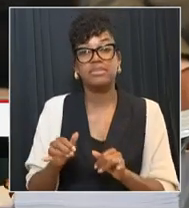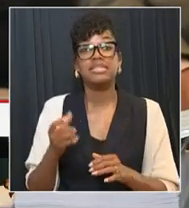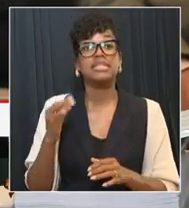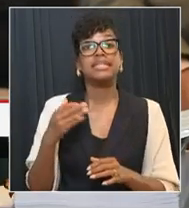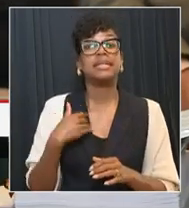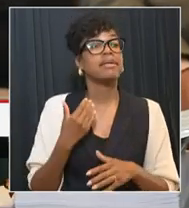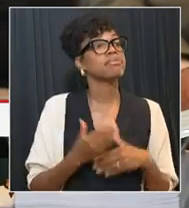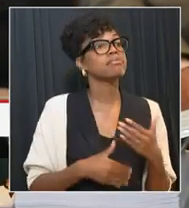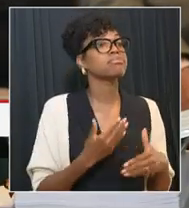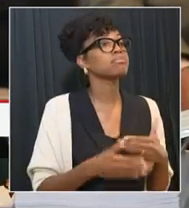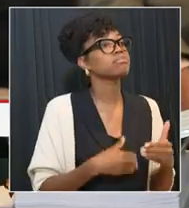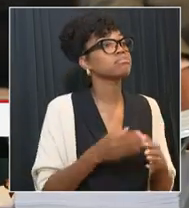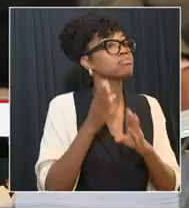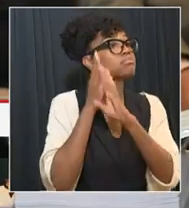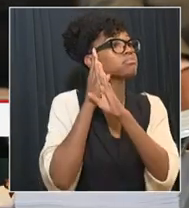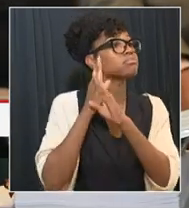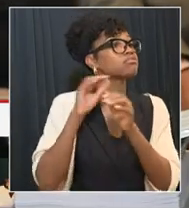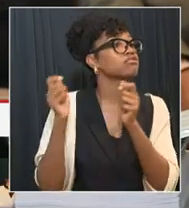people flee.